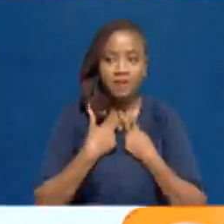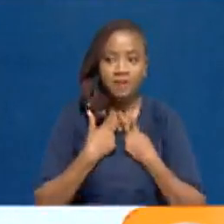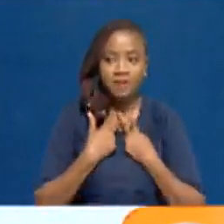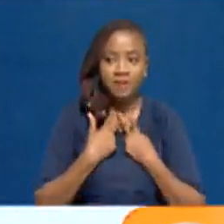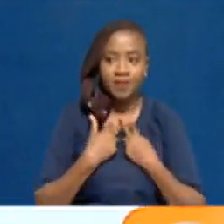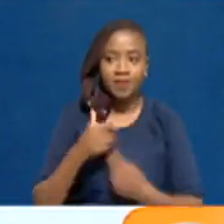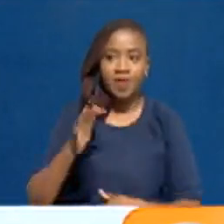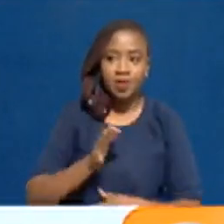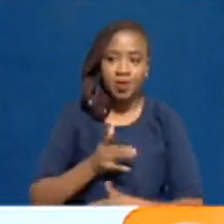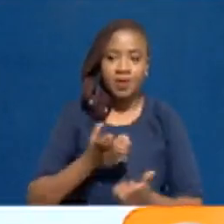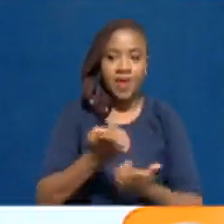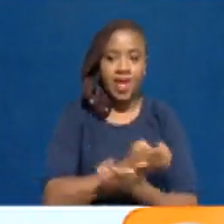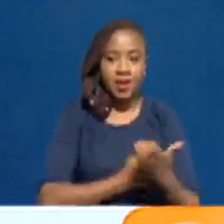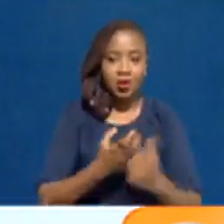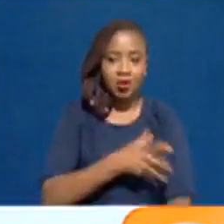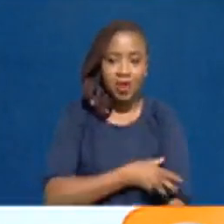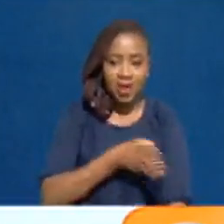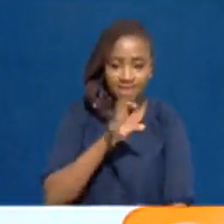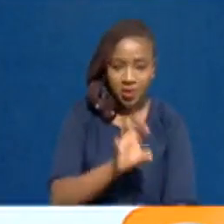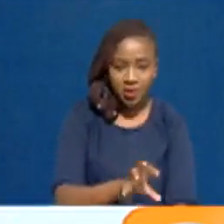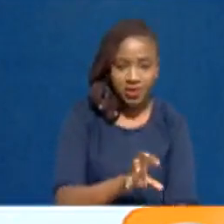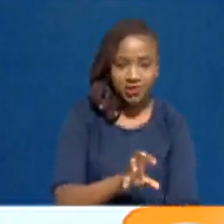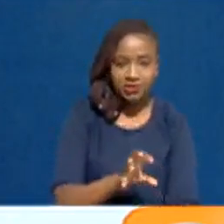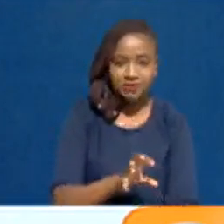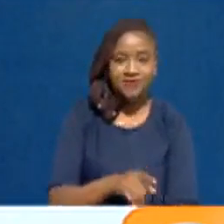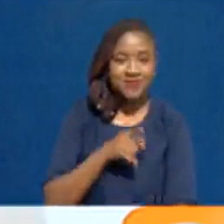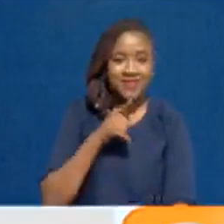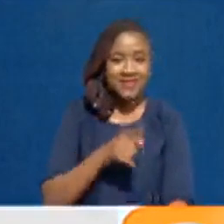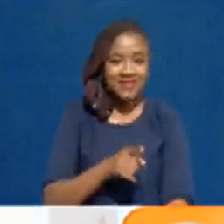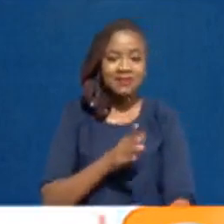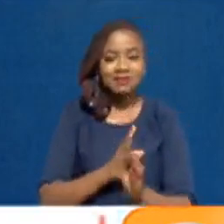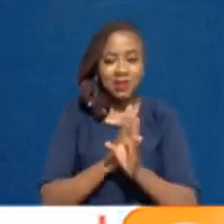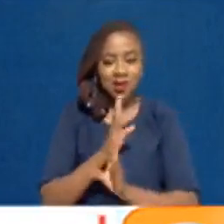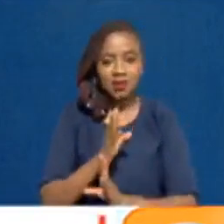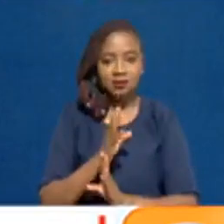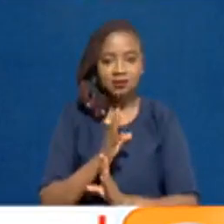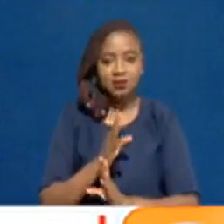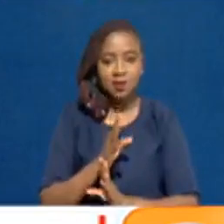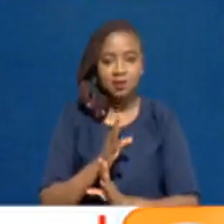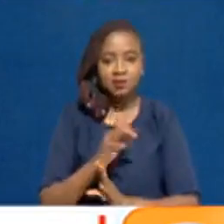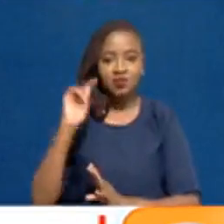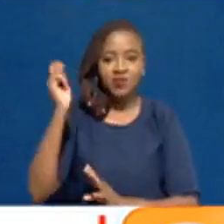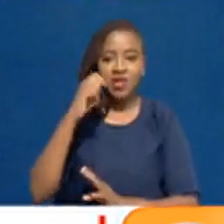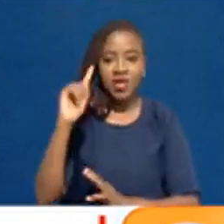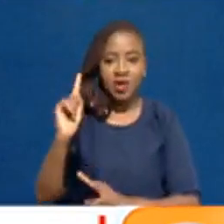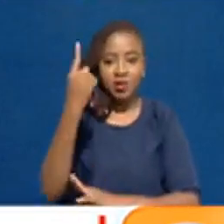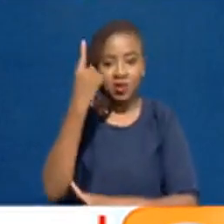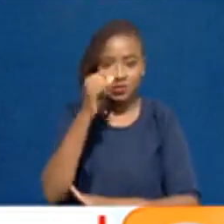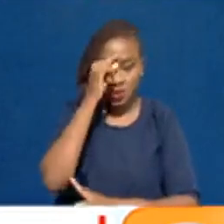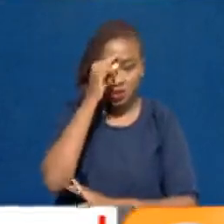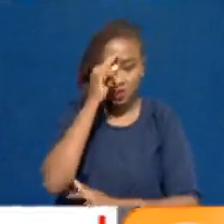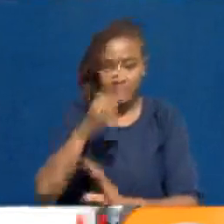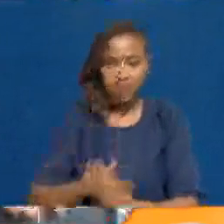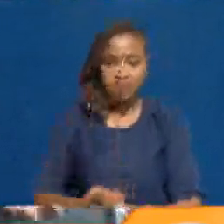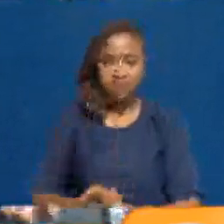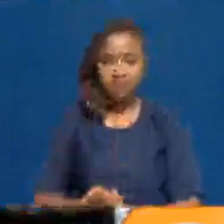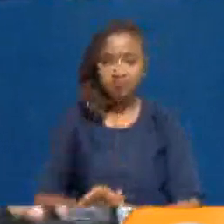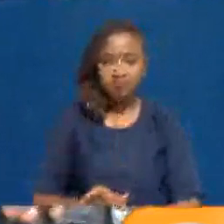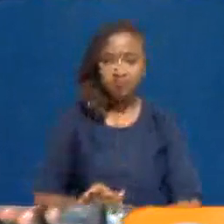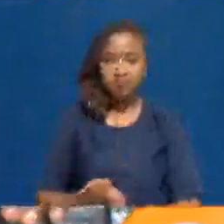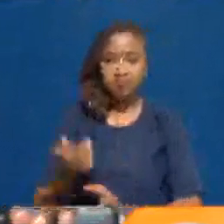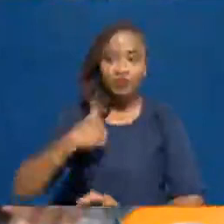Women's economic empowerment is at the core of the Kenya Kwanza government.